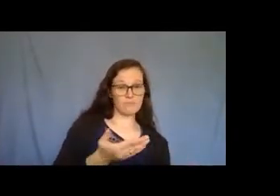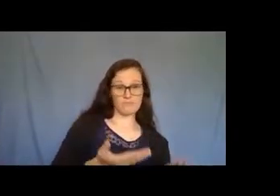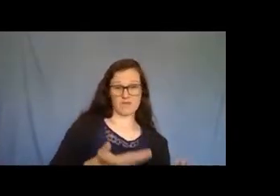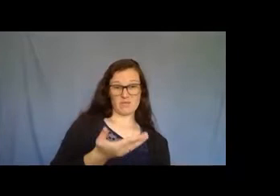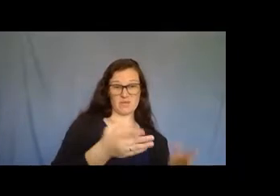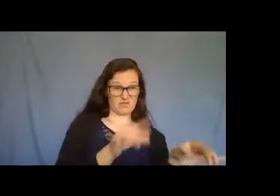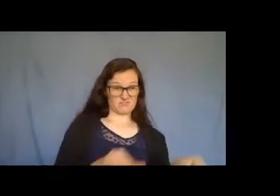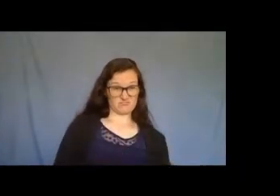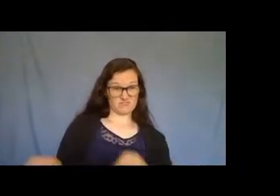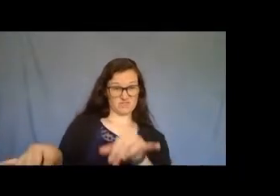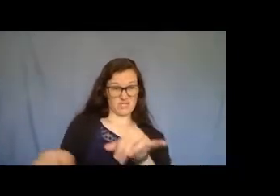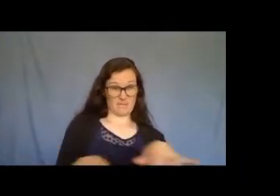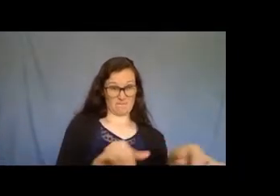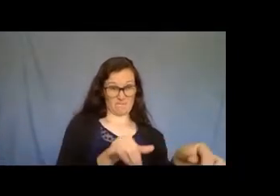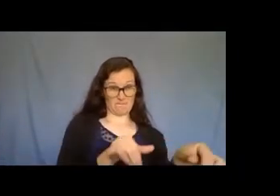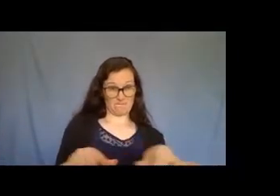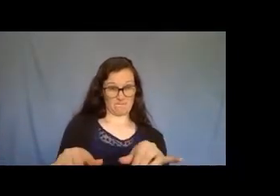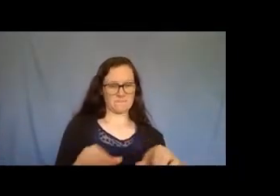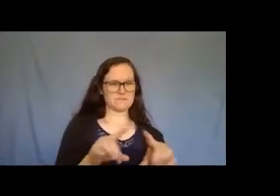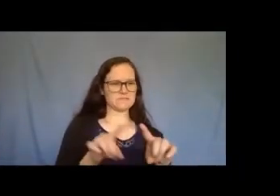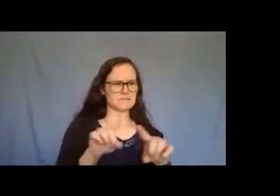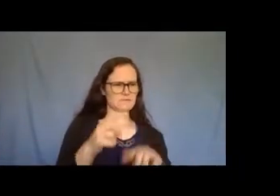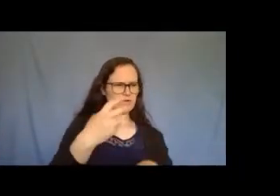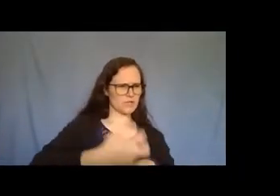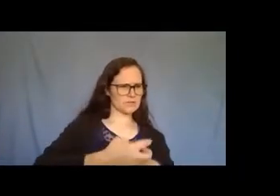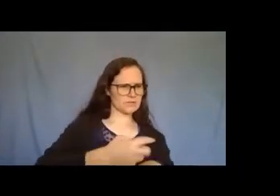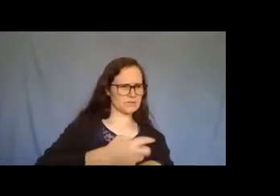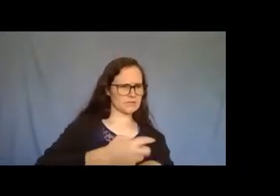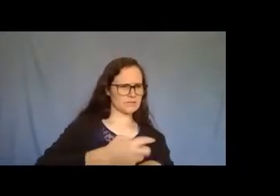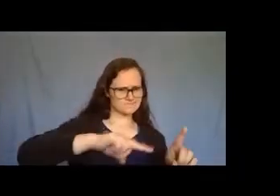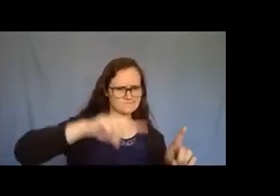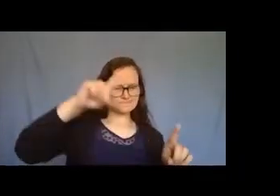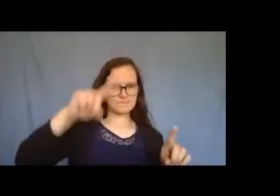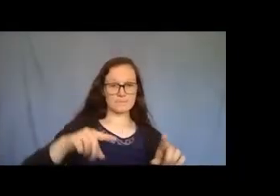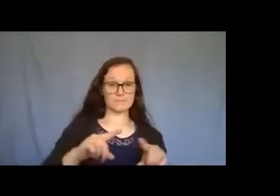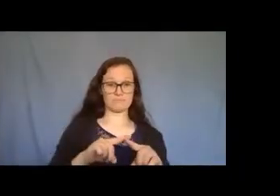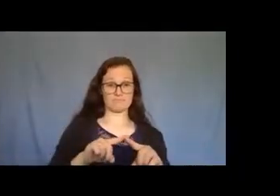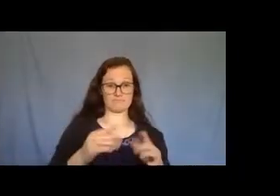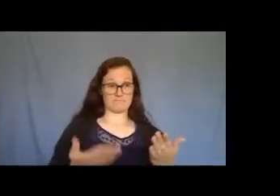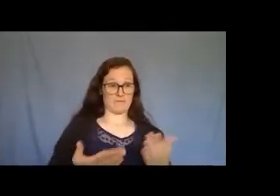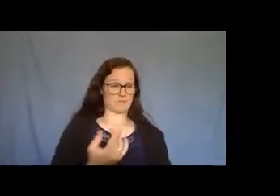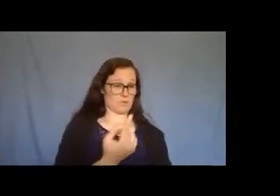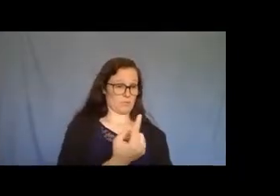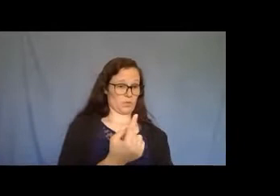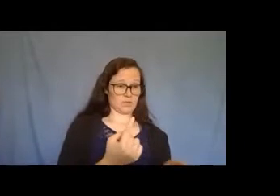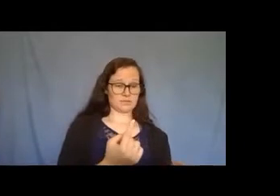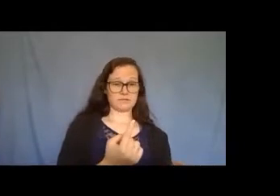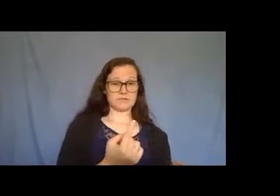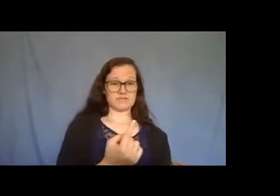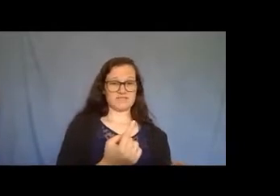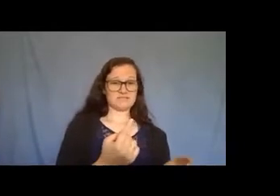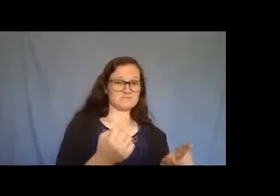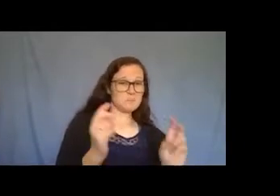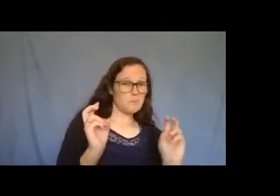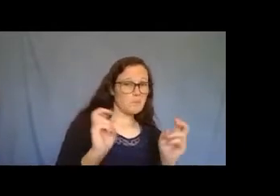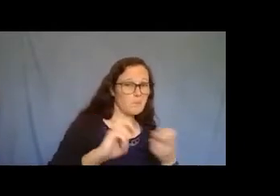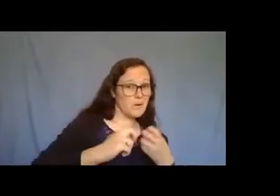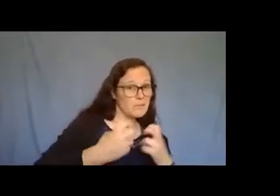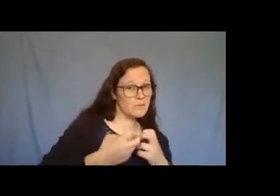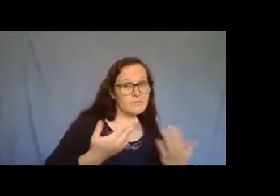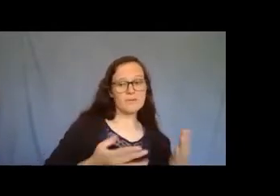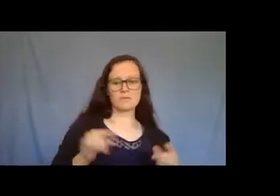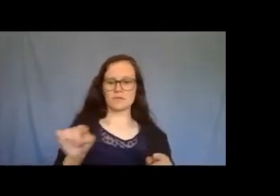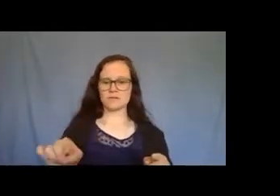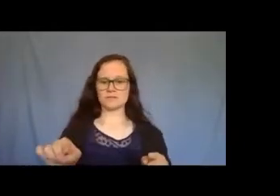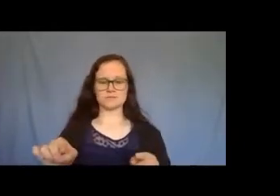same with different hardnesses that could result in one case having an impairment versus not. So any value over